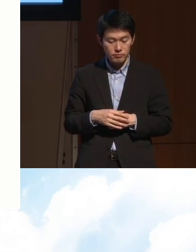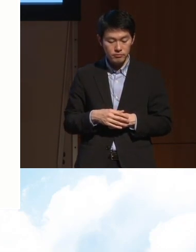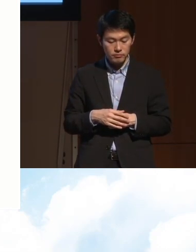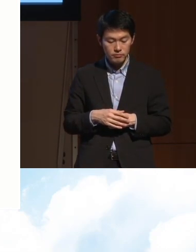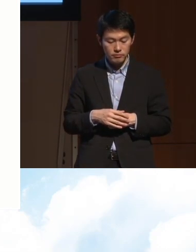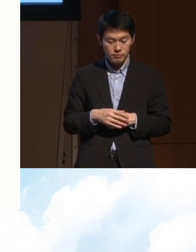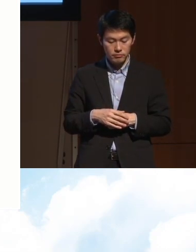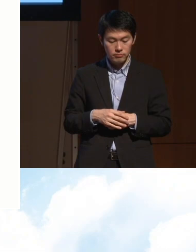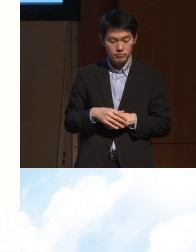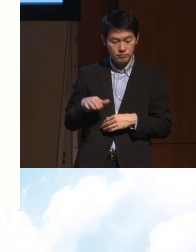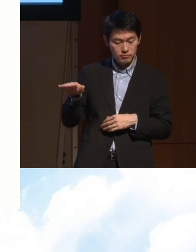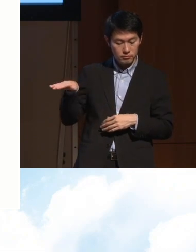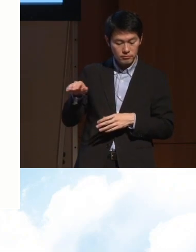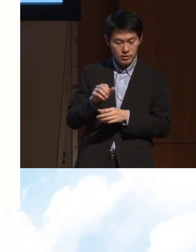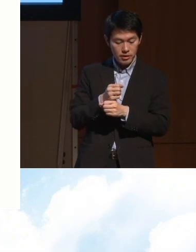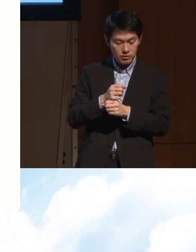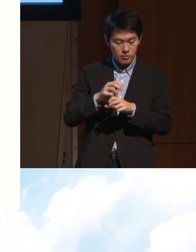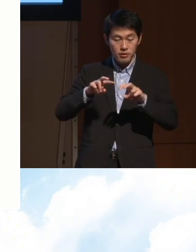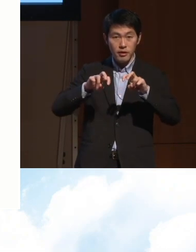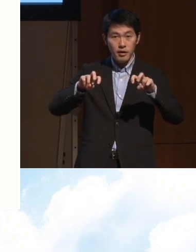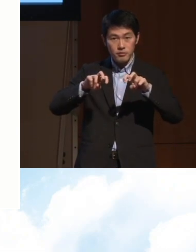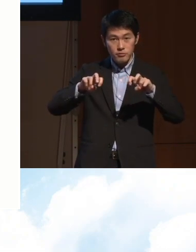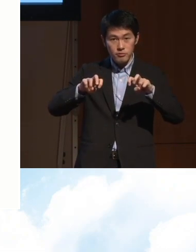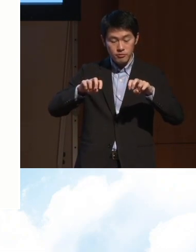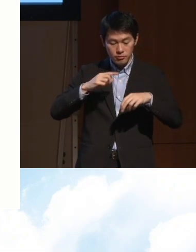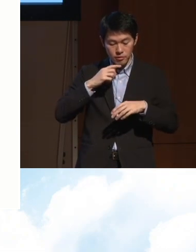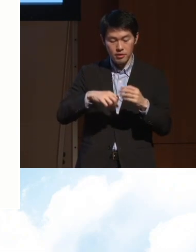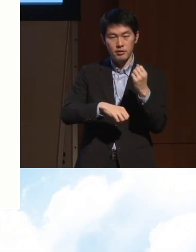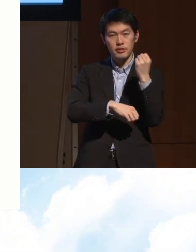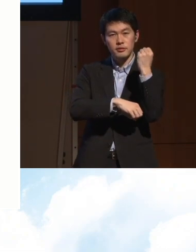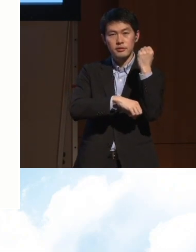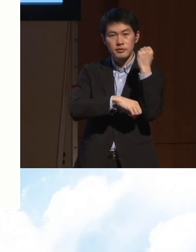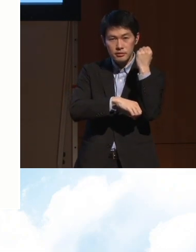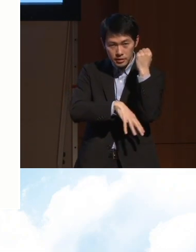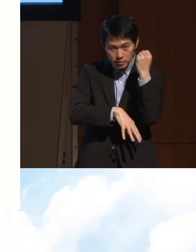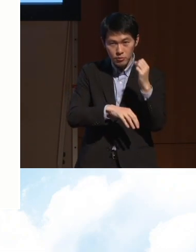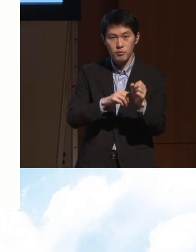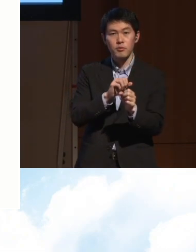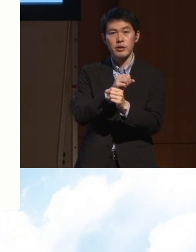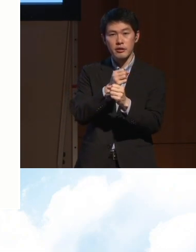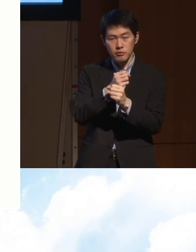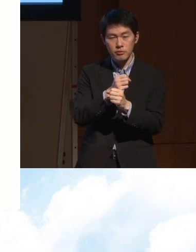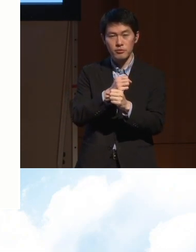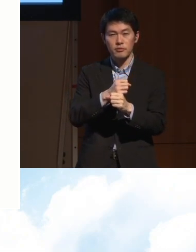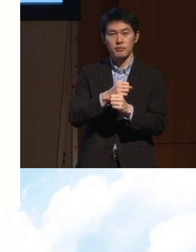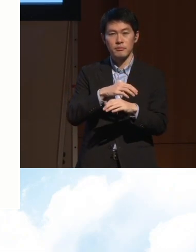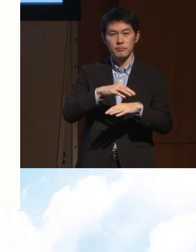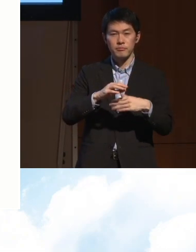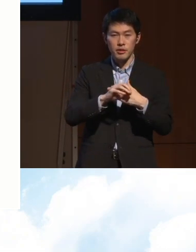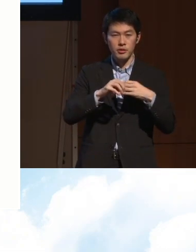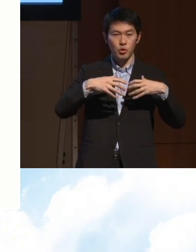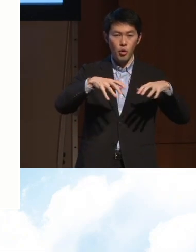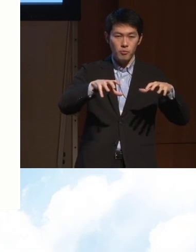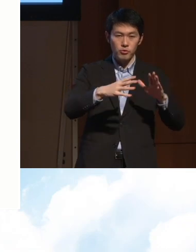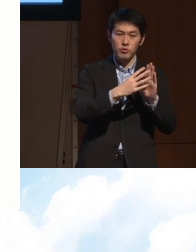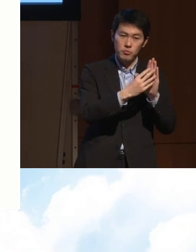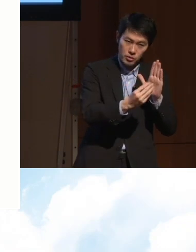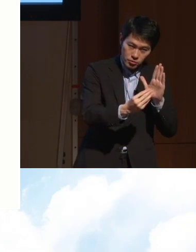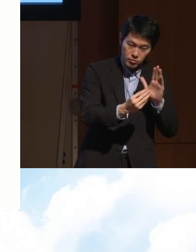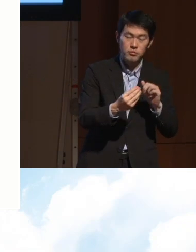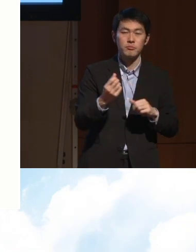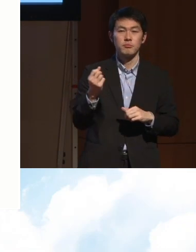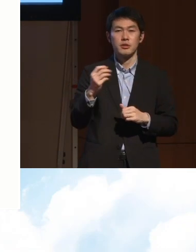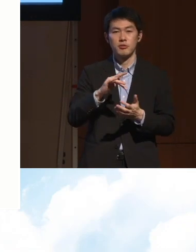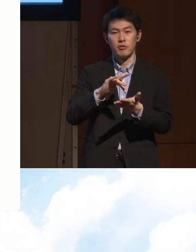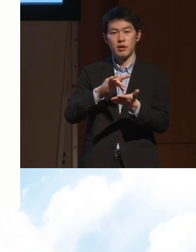includes basic research, animal model, drug and vaccine development, non-clinical and clinical,